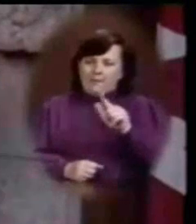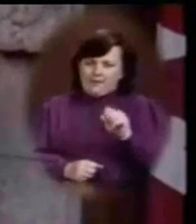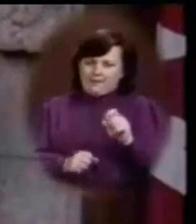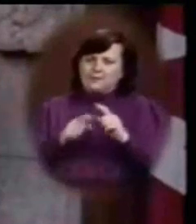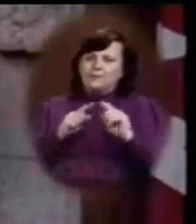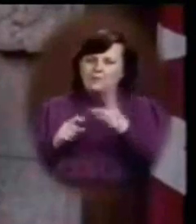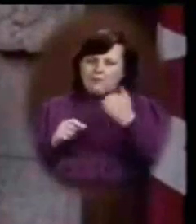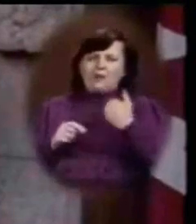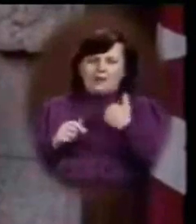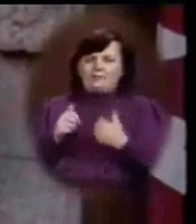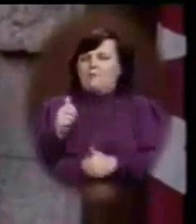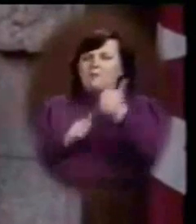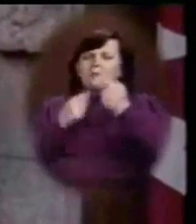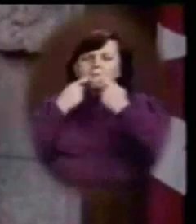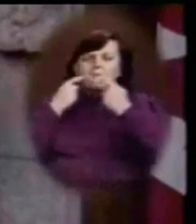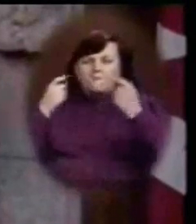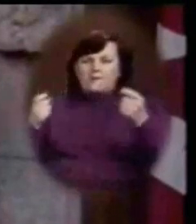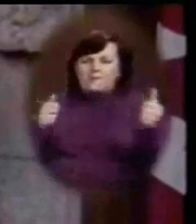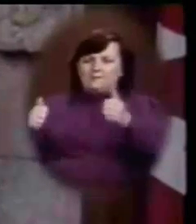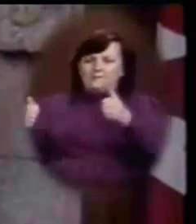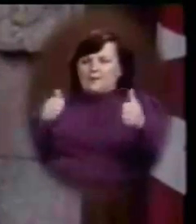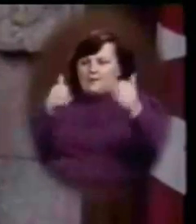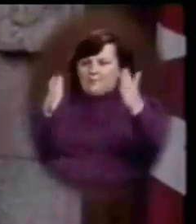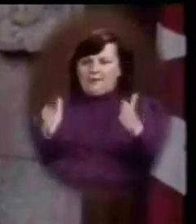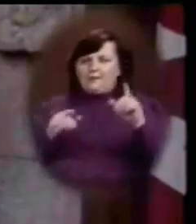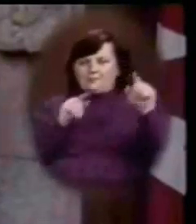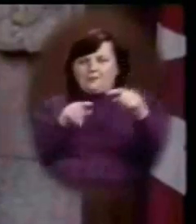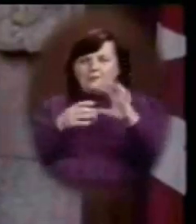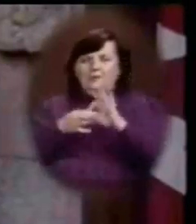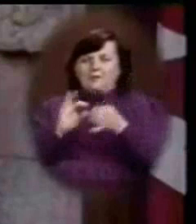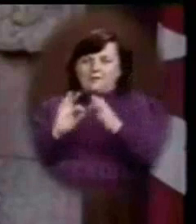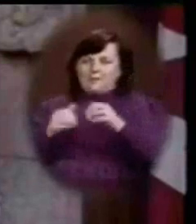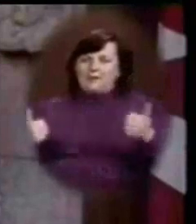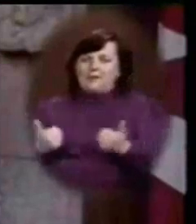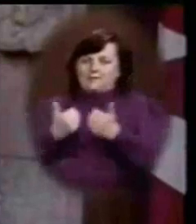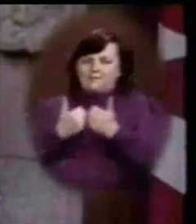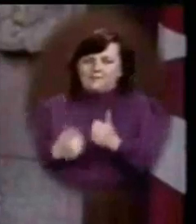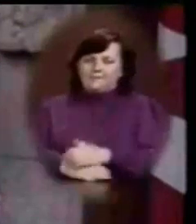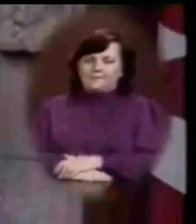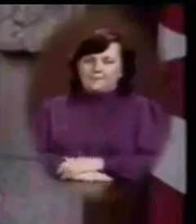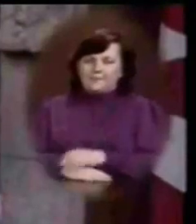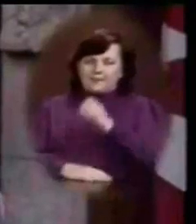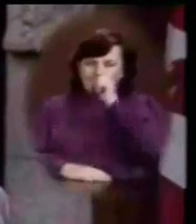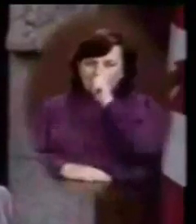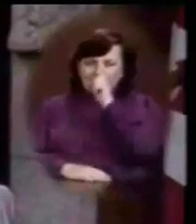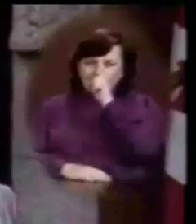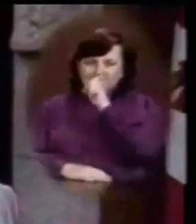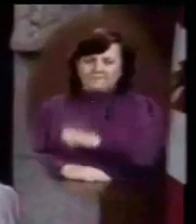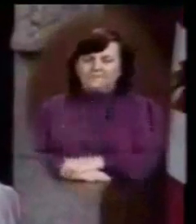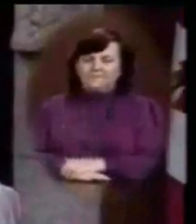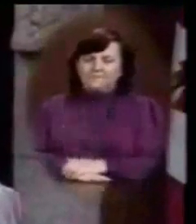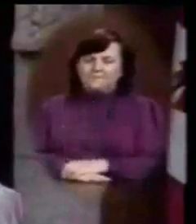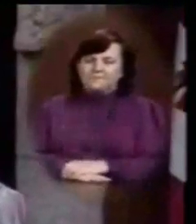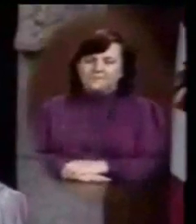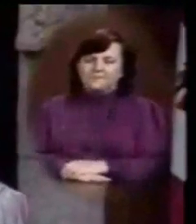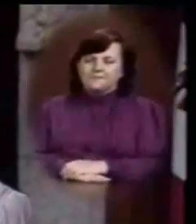about exchange control. May I remind him that even under the most rigid exchange controls, there were currency